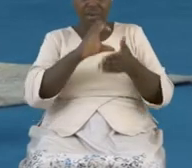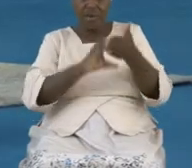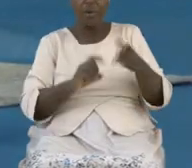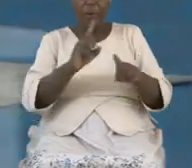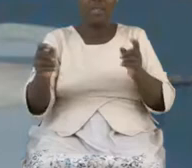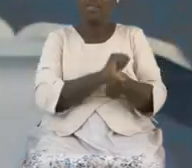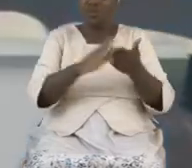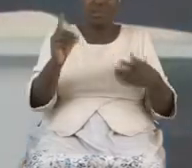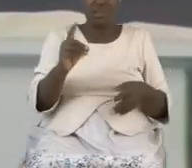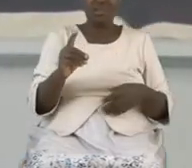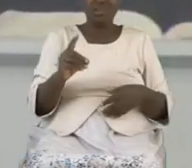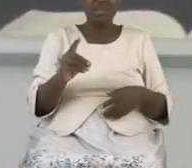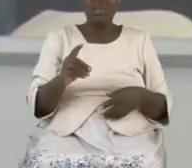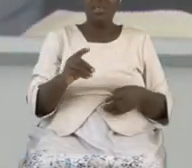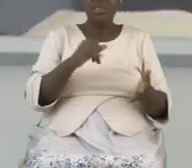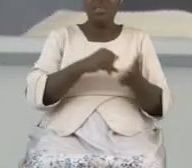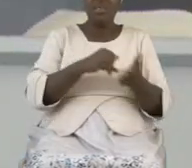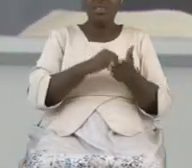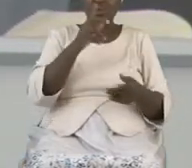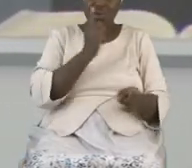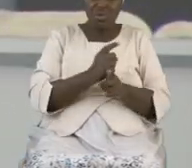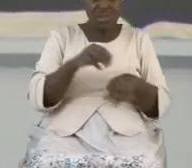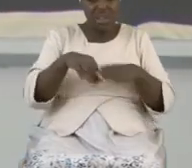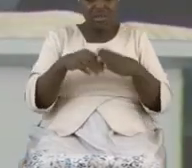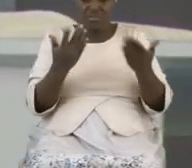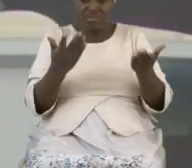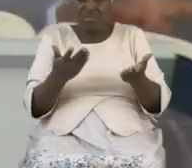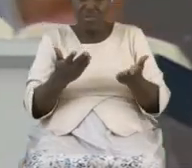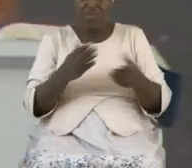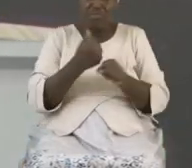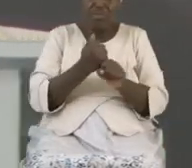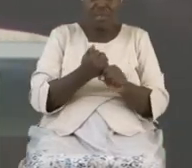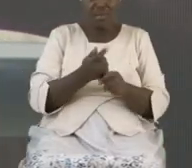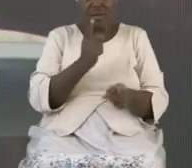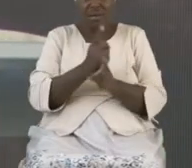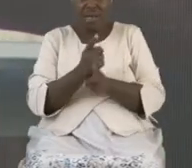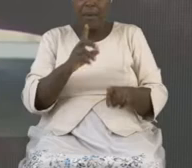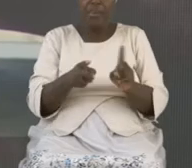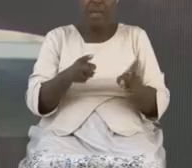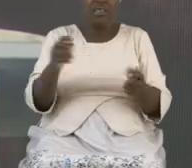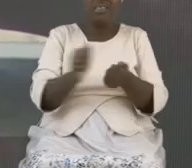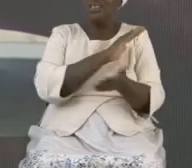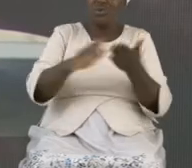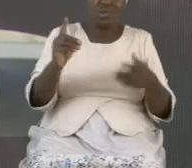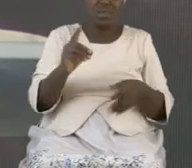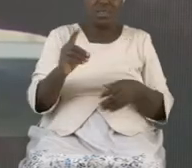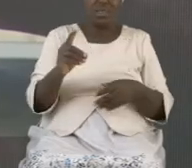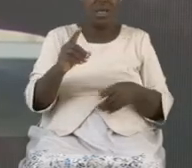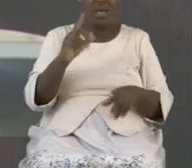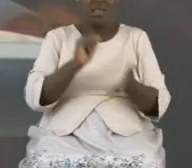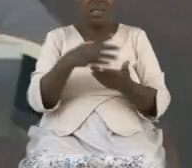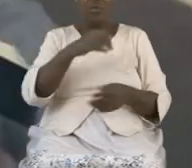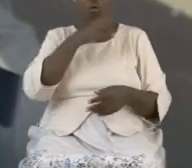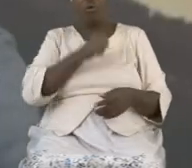not civilized, destroyed. That the old man being crucified